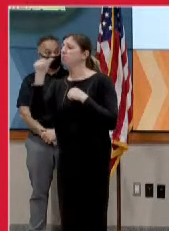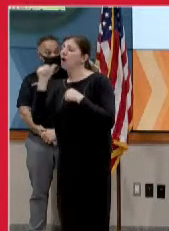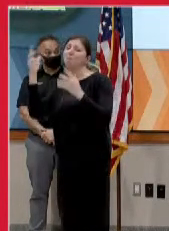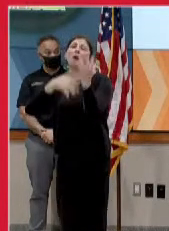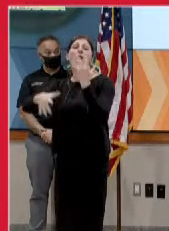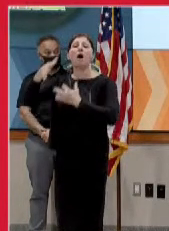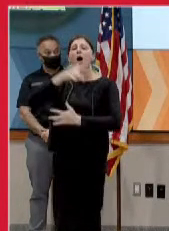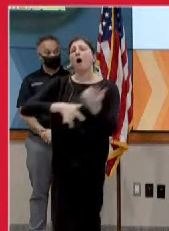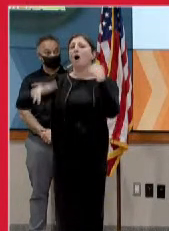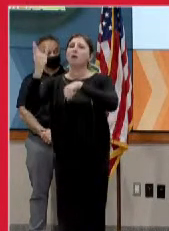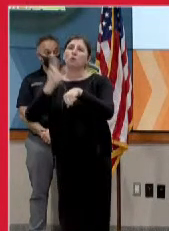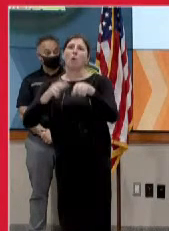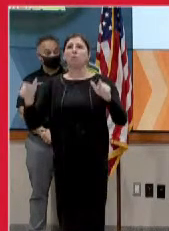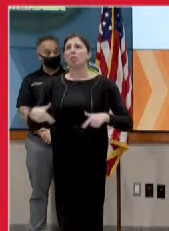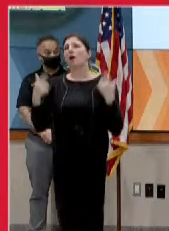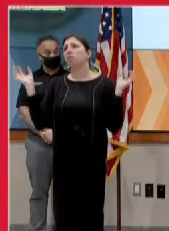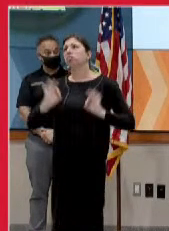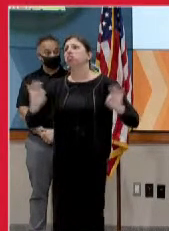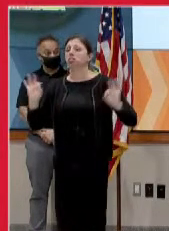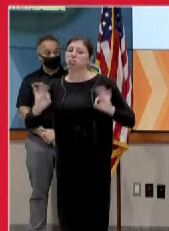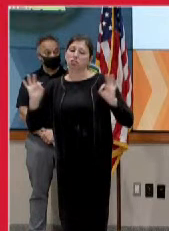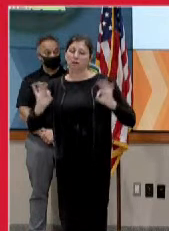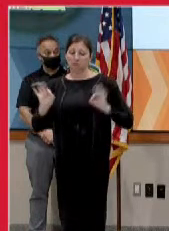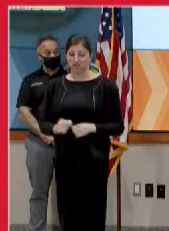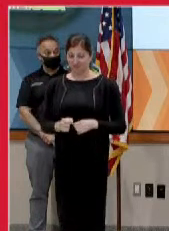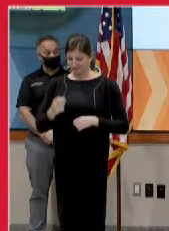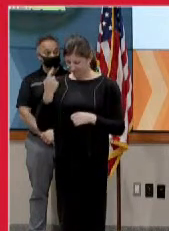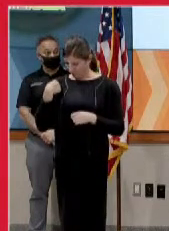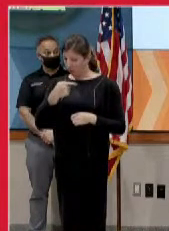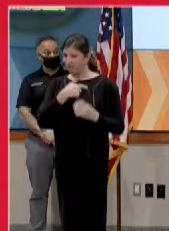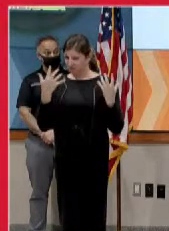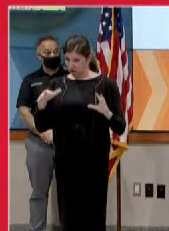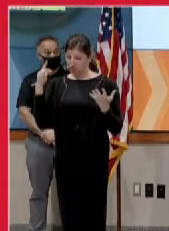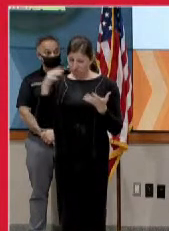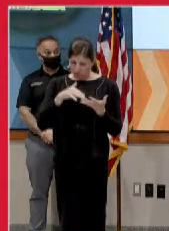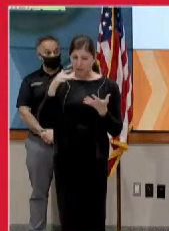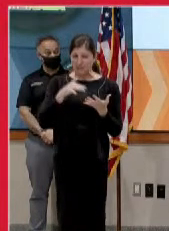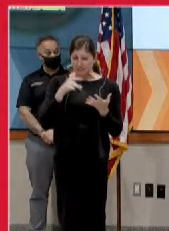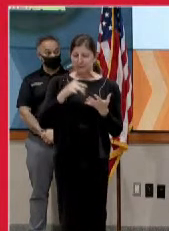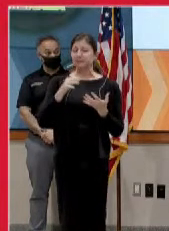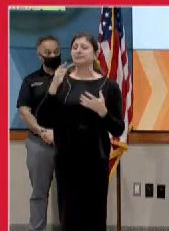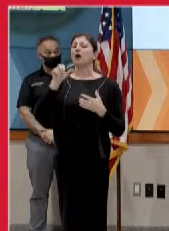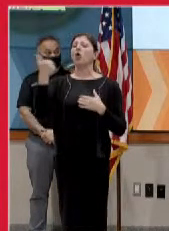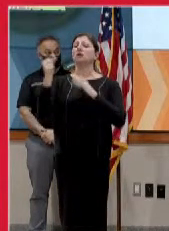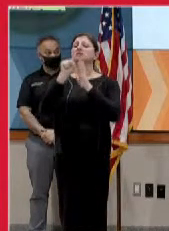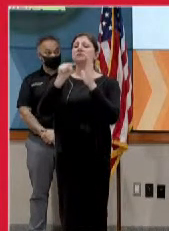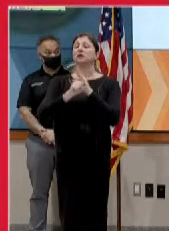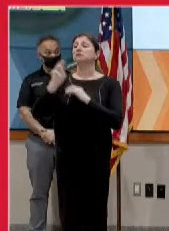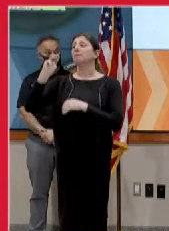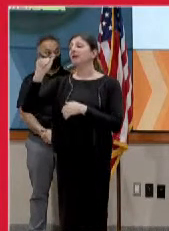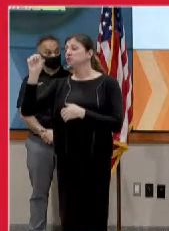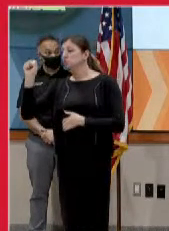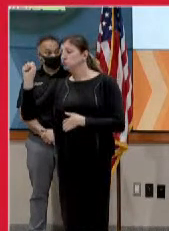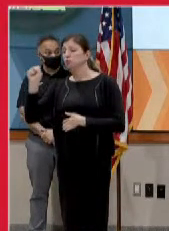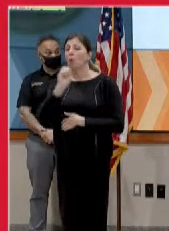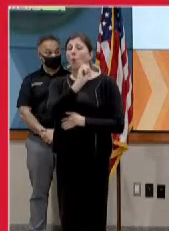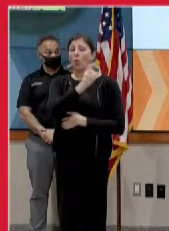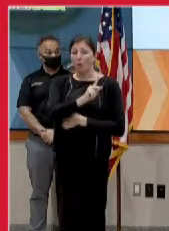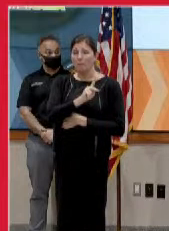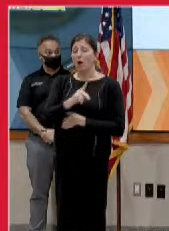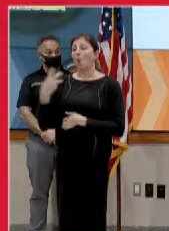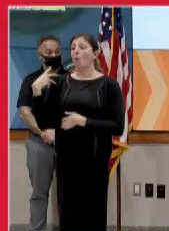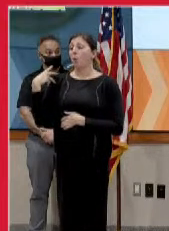going on. As we study all of these states, and we've looked at Massachusetts, Oklahoma,